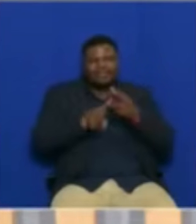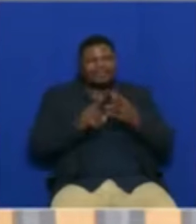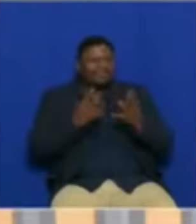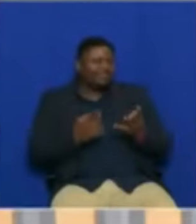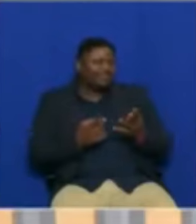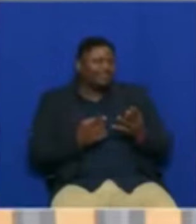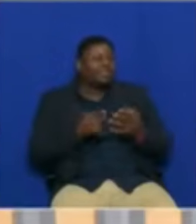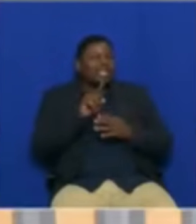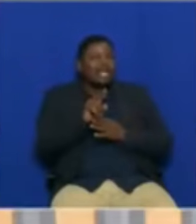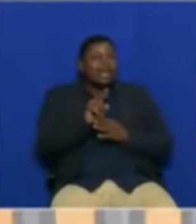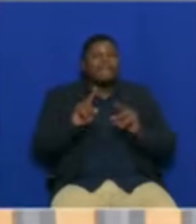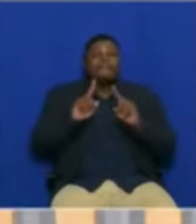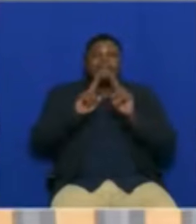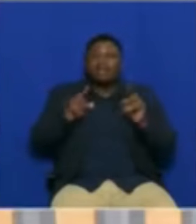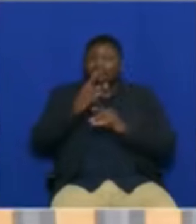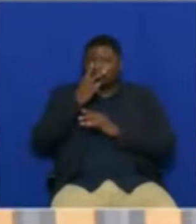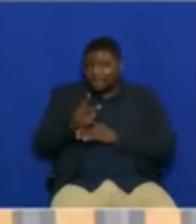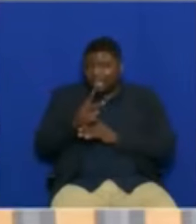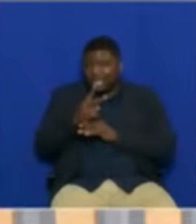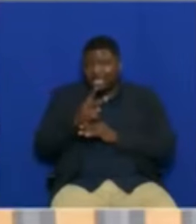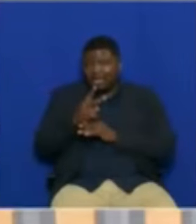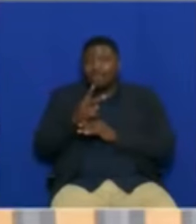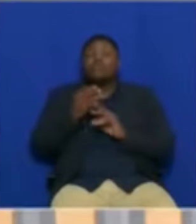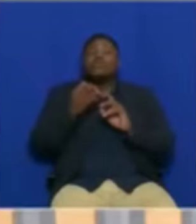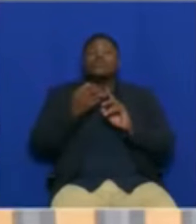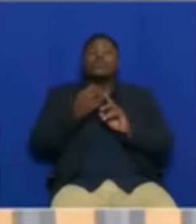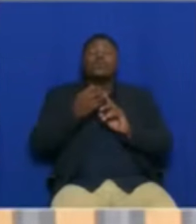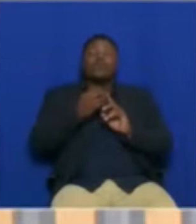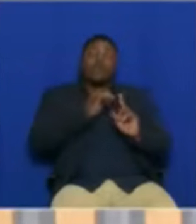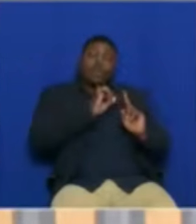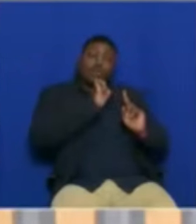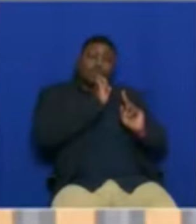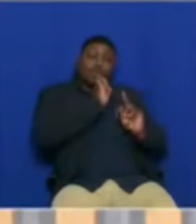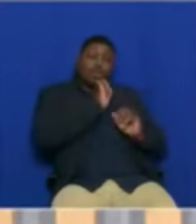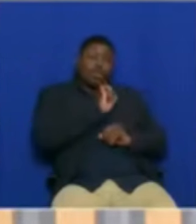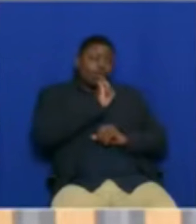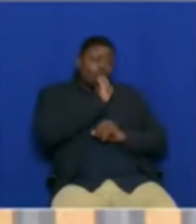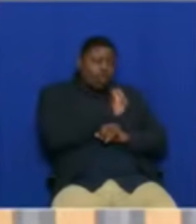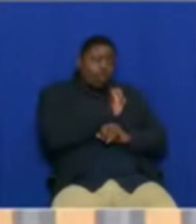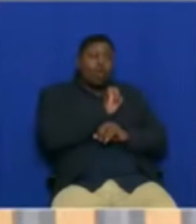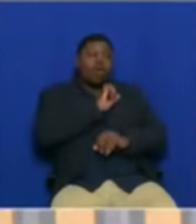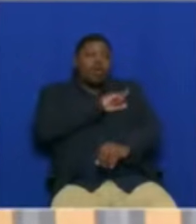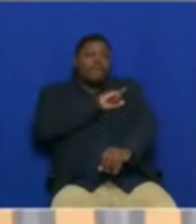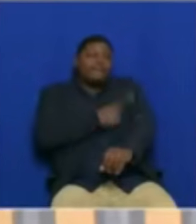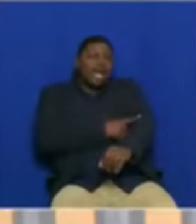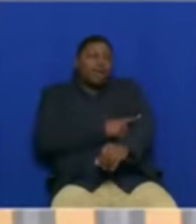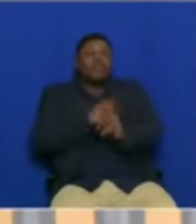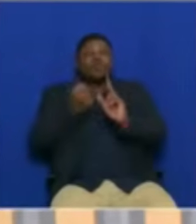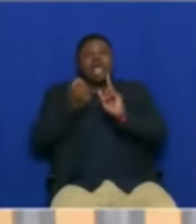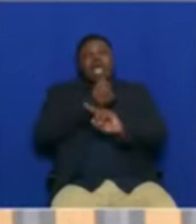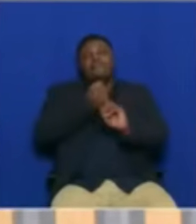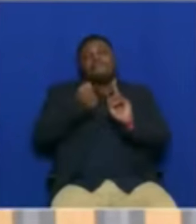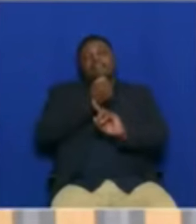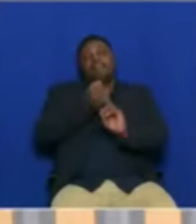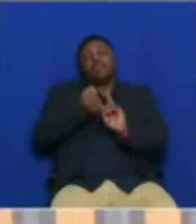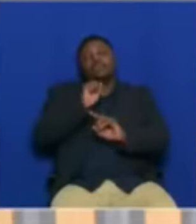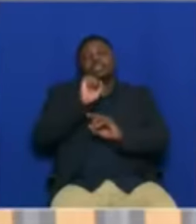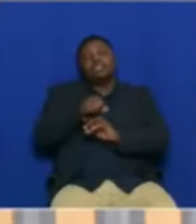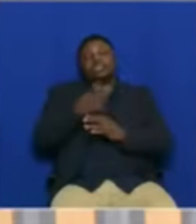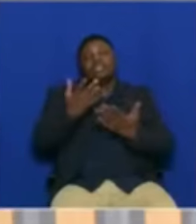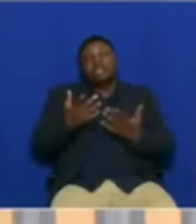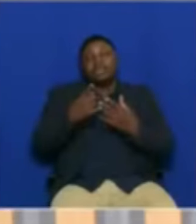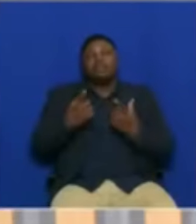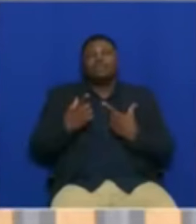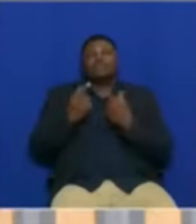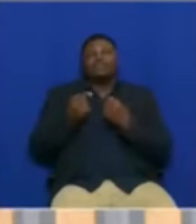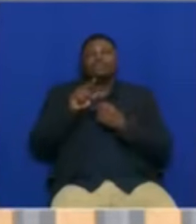abuse of your position, where you are sitting with this particular case which is done and complete, investigated, it